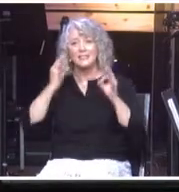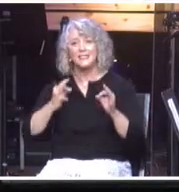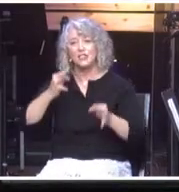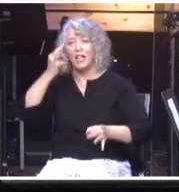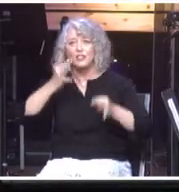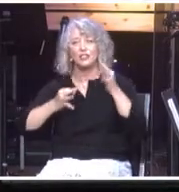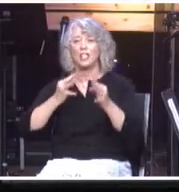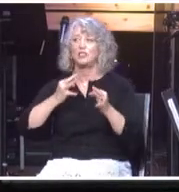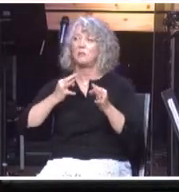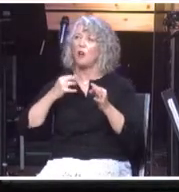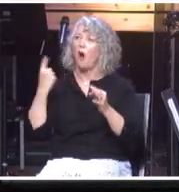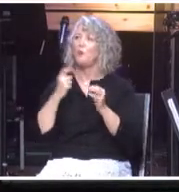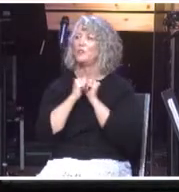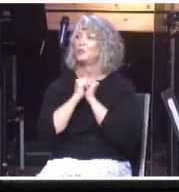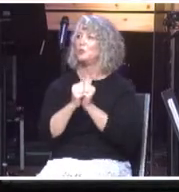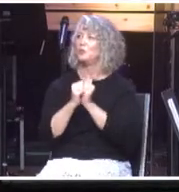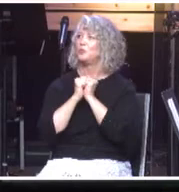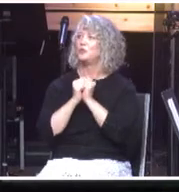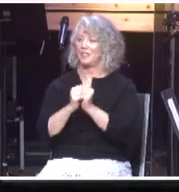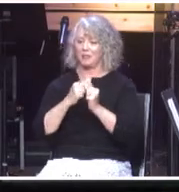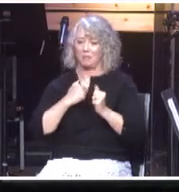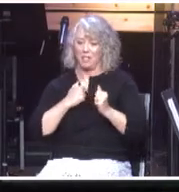you throughout life.